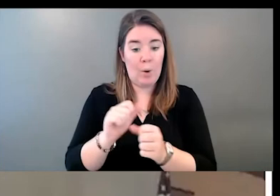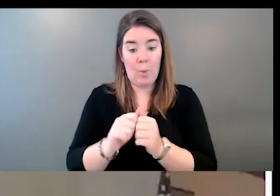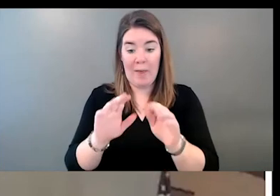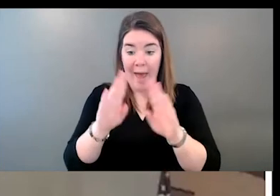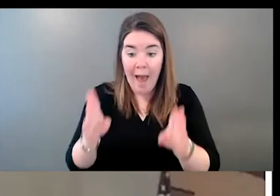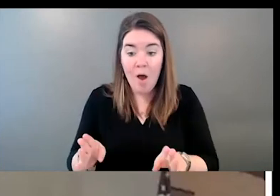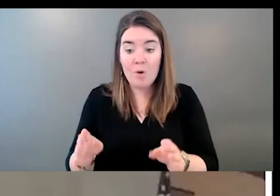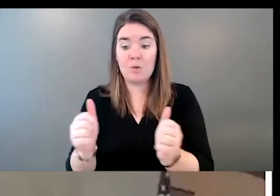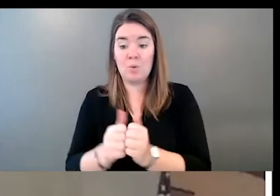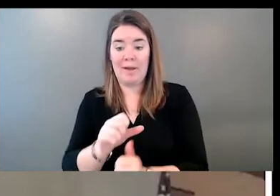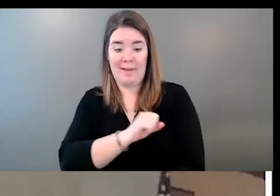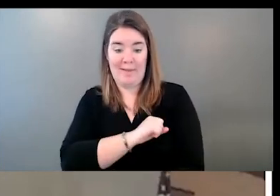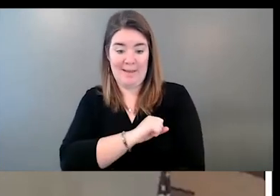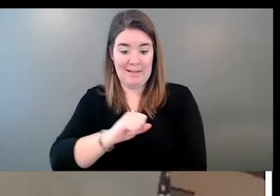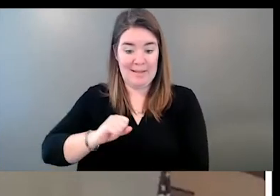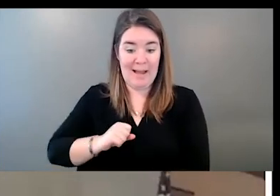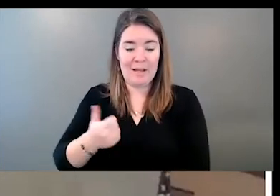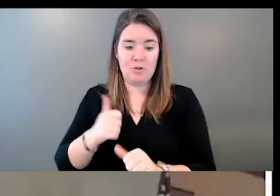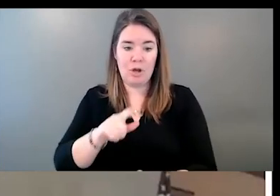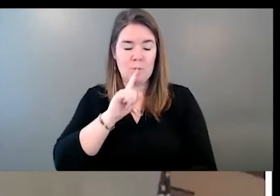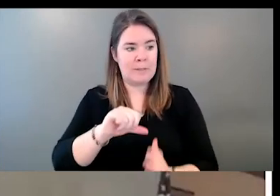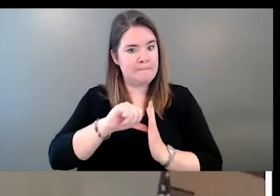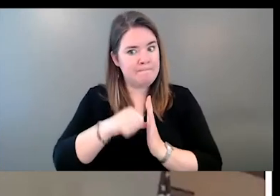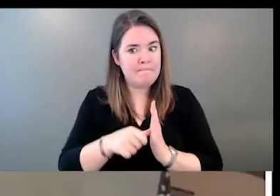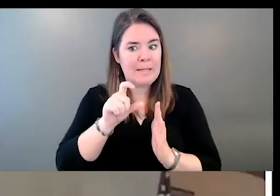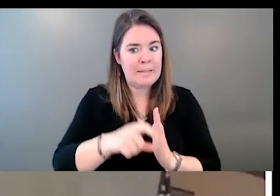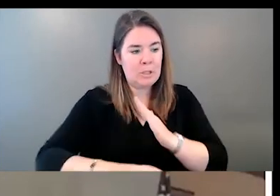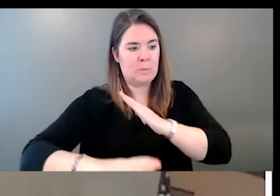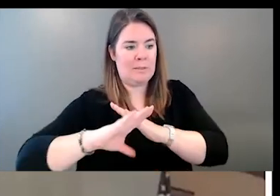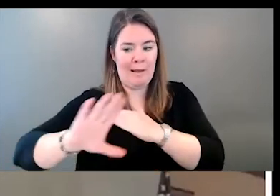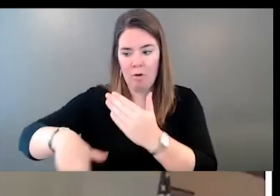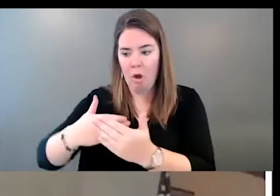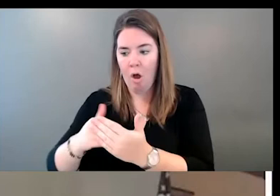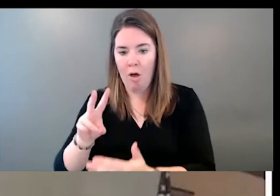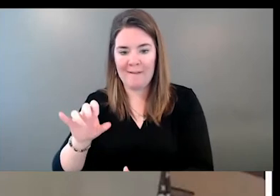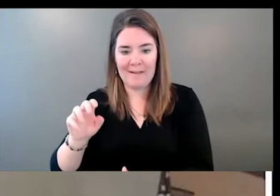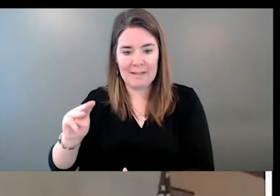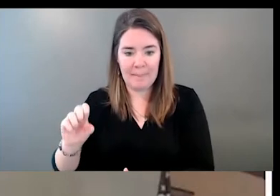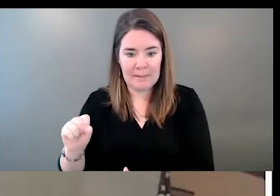interpersonal violence victims at the forefront of any improvements to Ohio's criminal justice system.